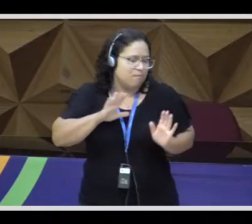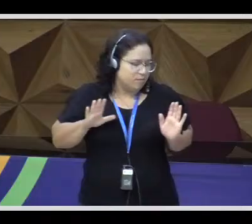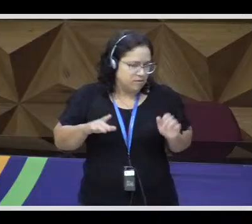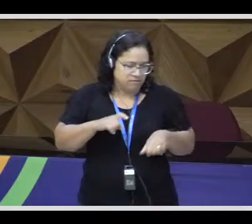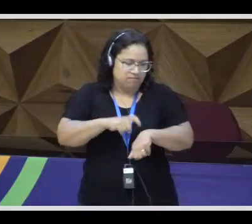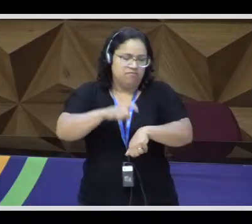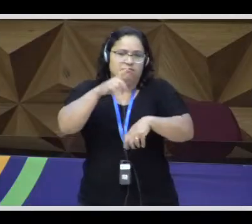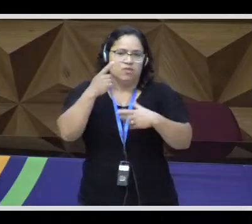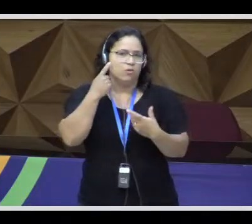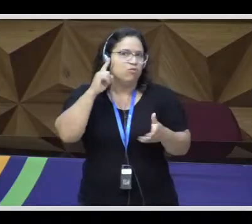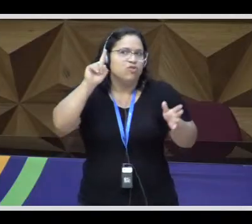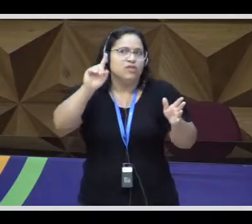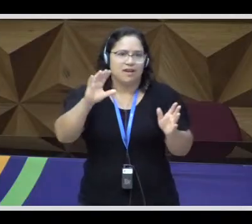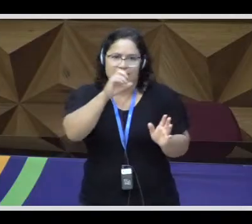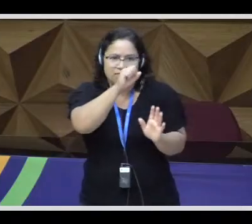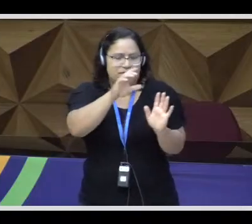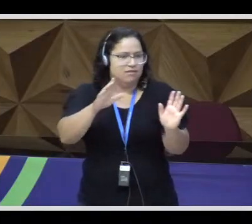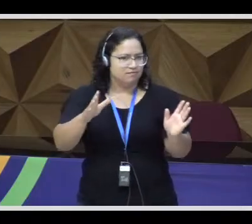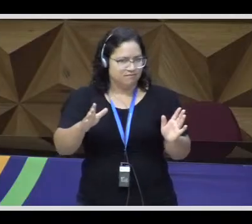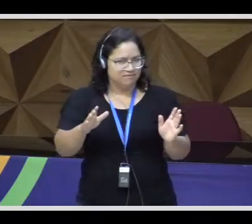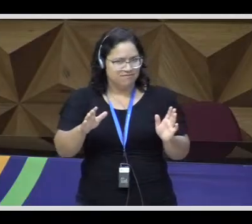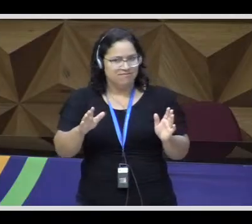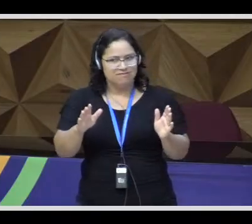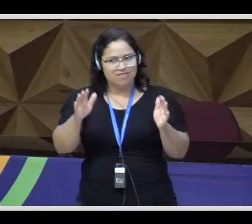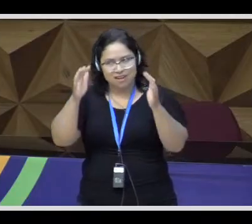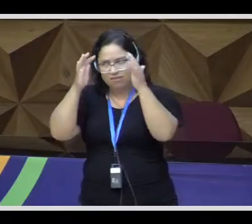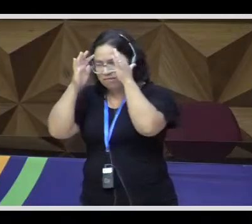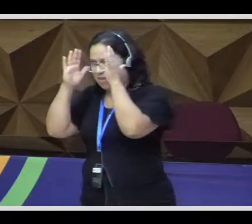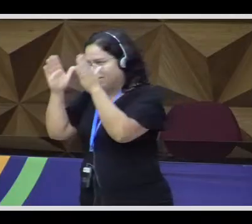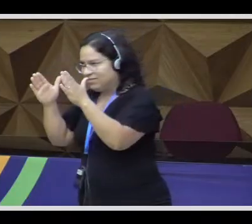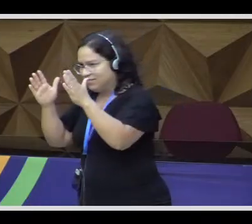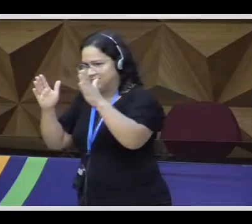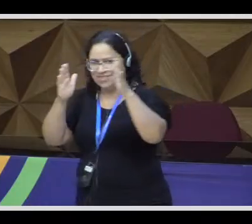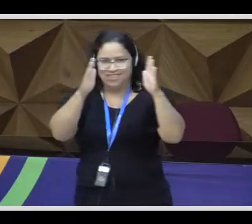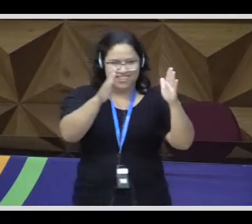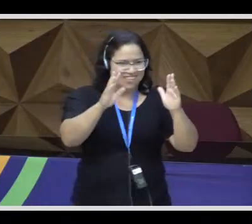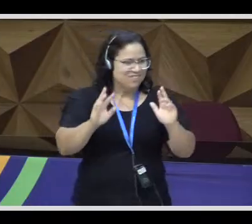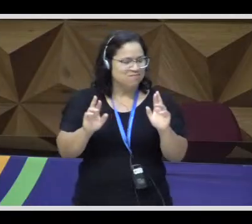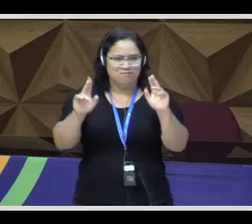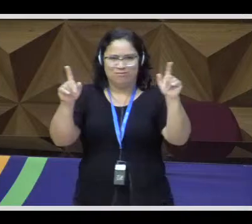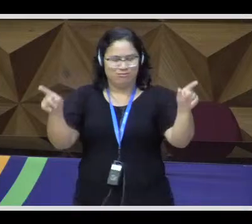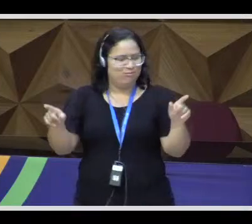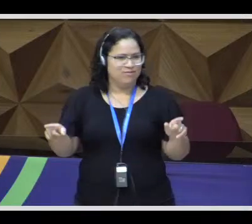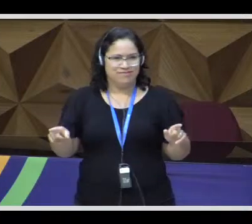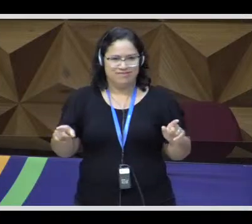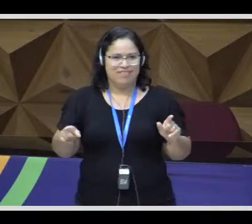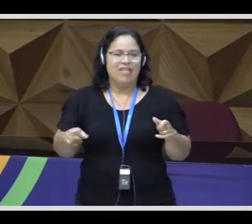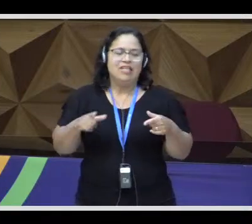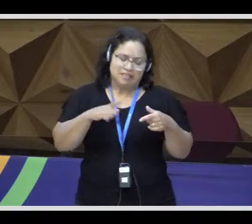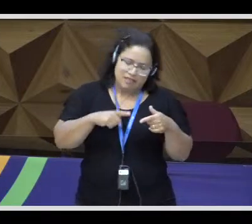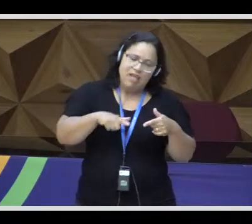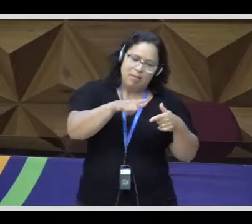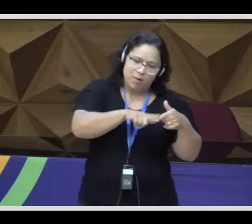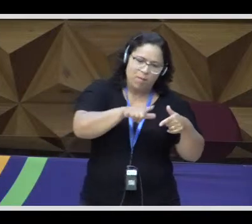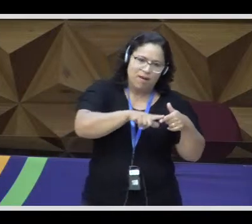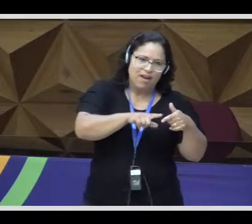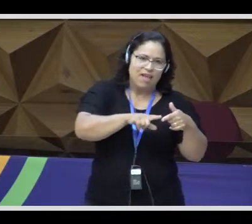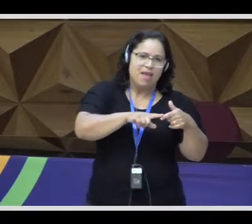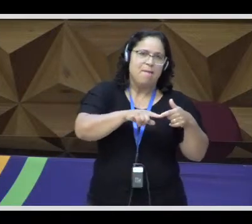day. So besides all the problems of having a company in Brazil, like paying